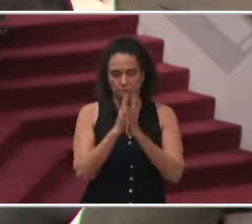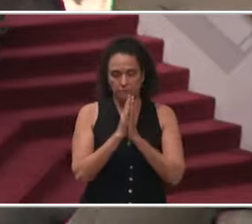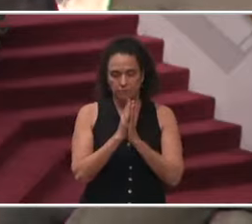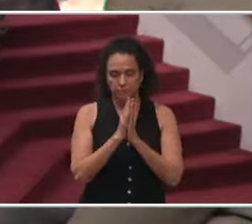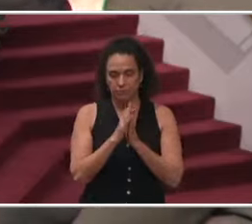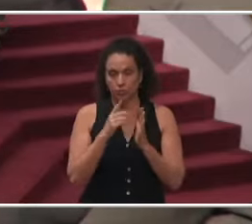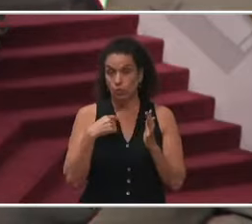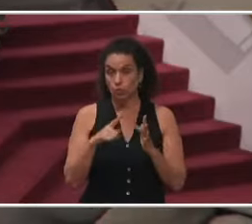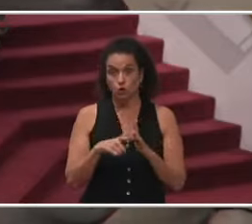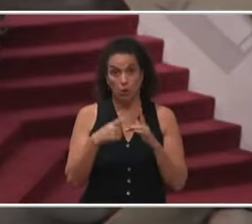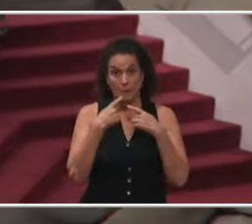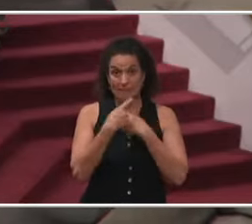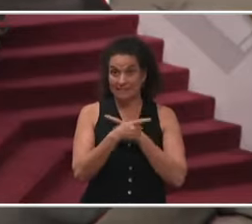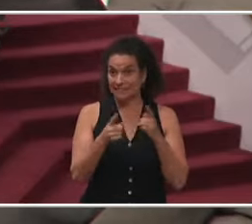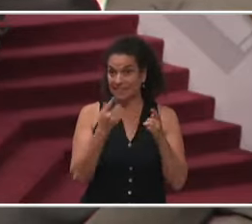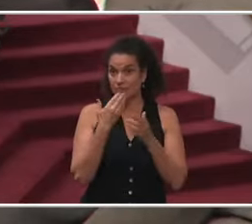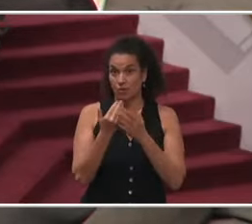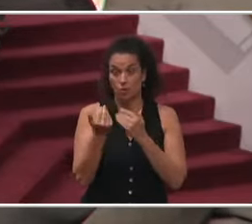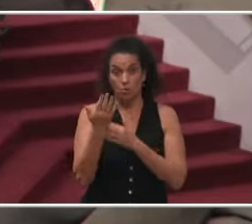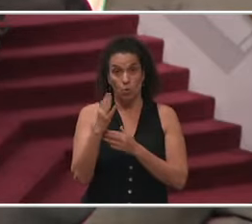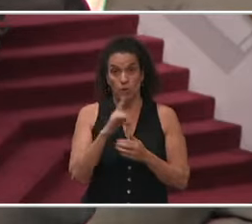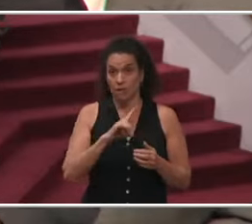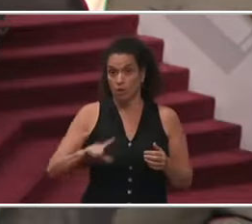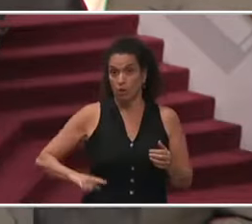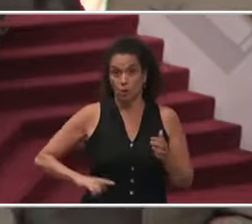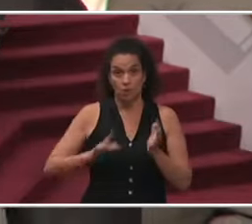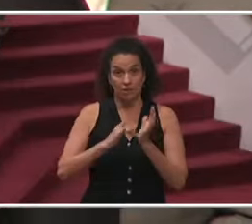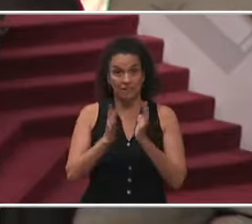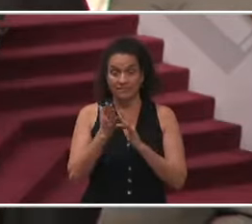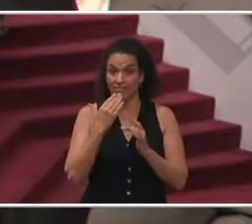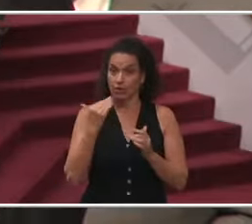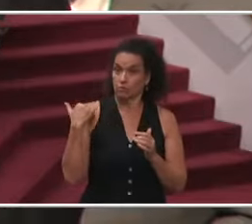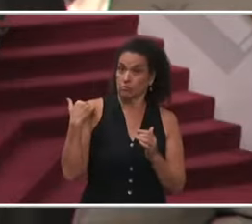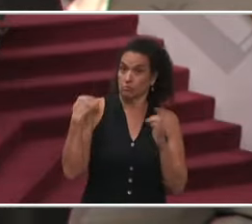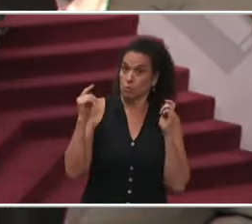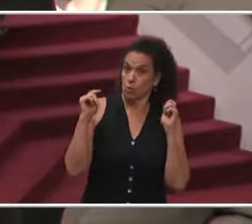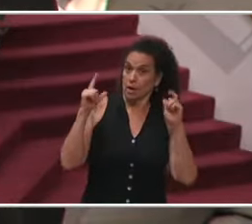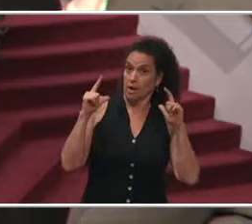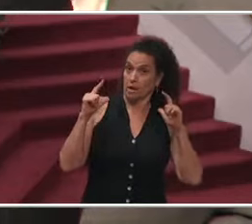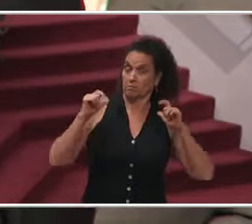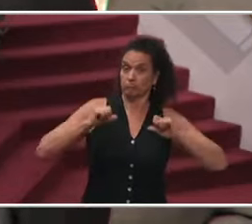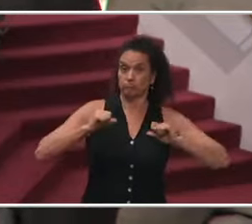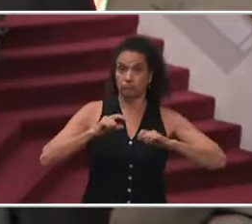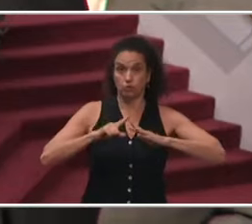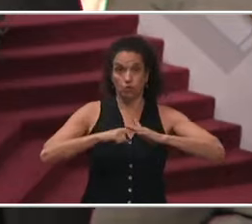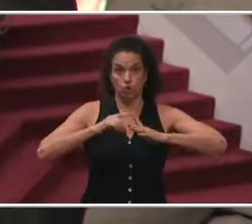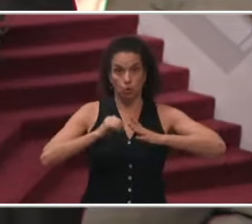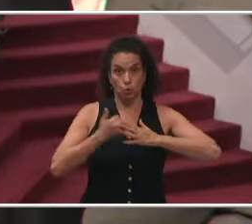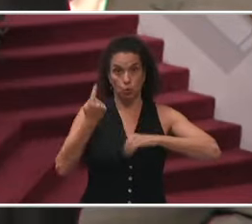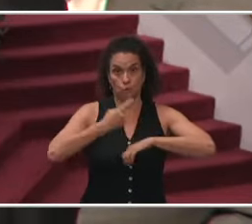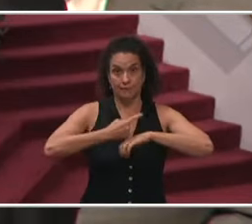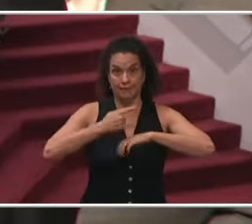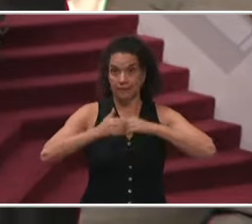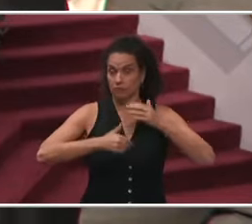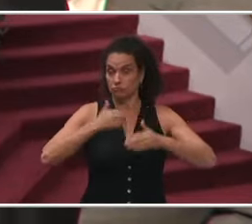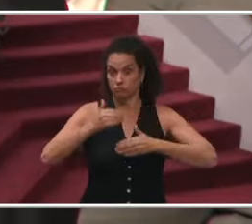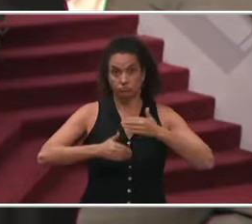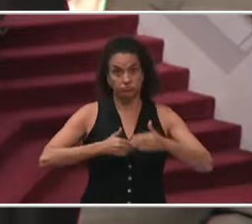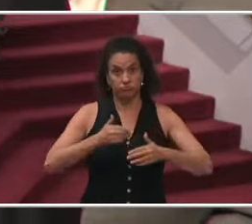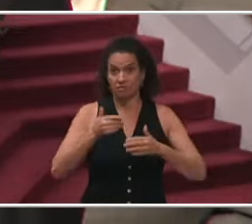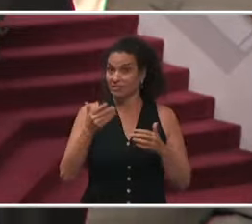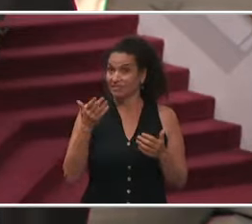We start by saying good morning, Lord Jesus. Thank you for waking us up this morning and allowing us to start this new day's journey. You didn't have to do it, Lord,